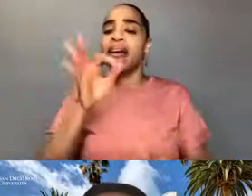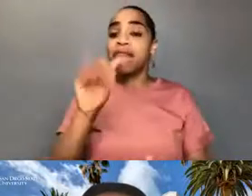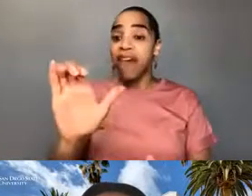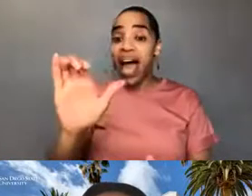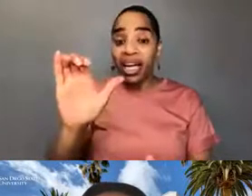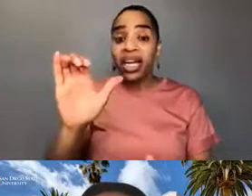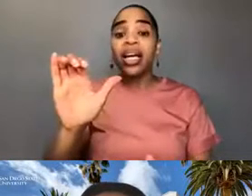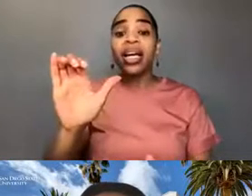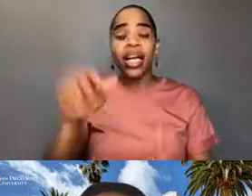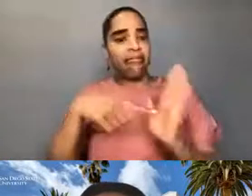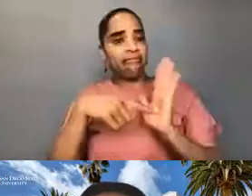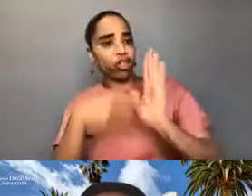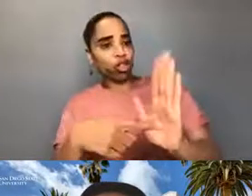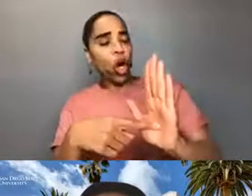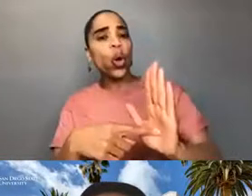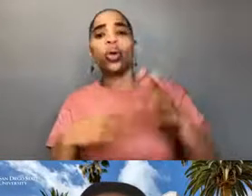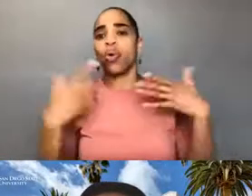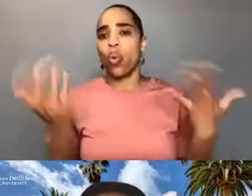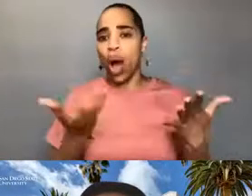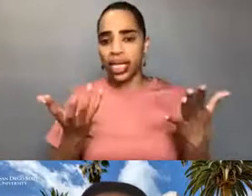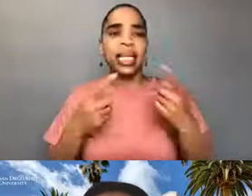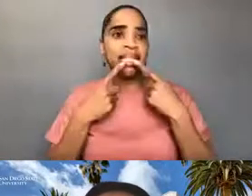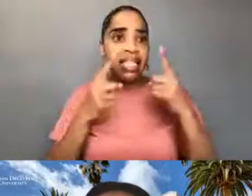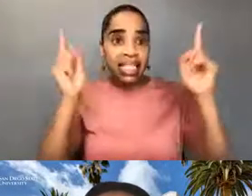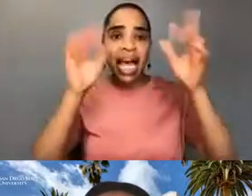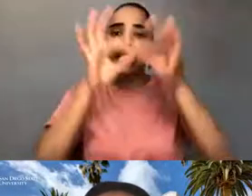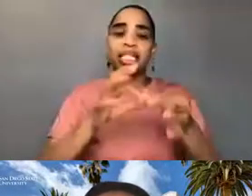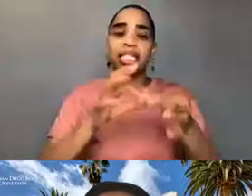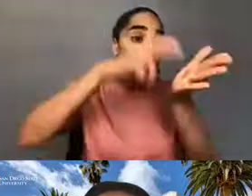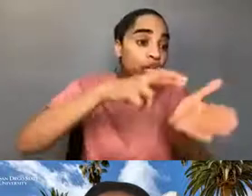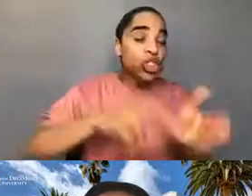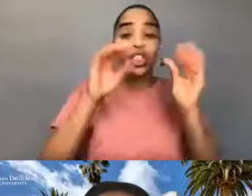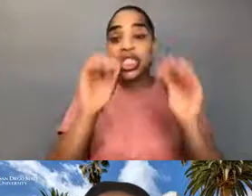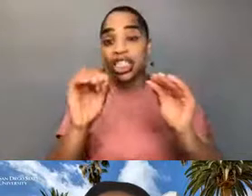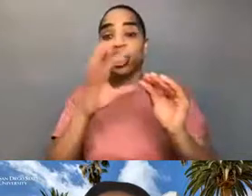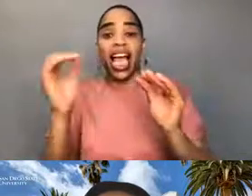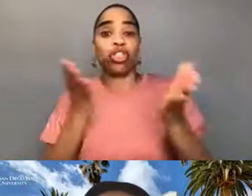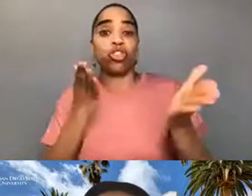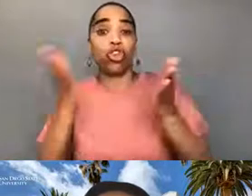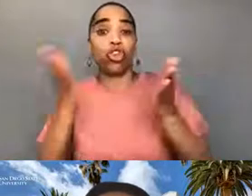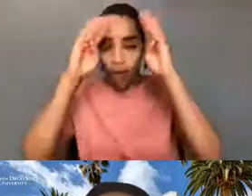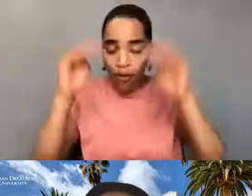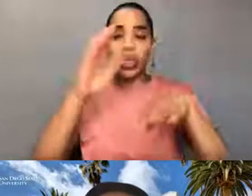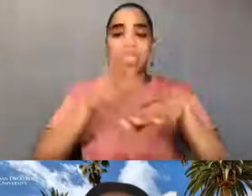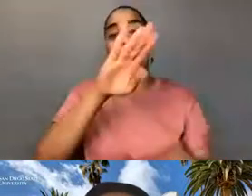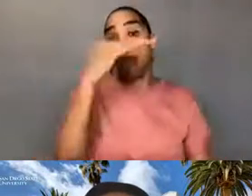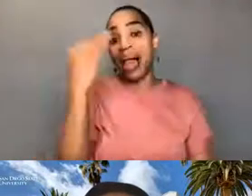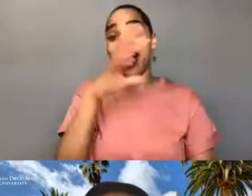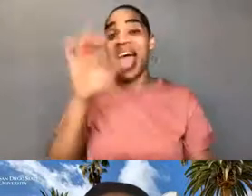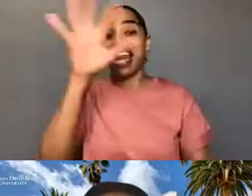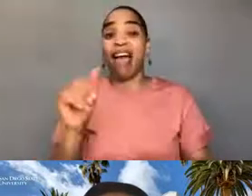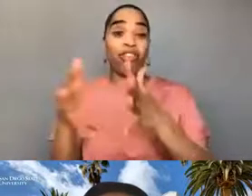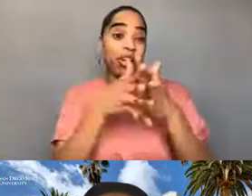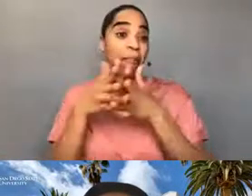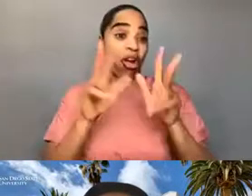a demonstrated record of success in either doing research, teaching, or service focused on Black and African-American